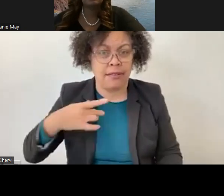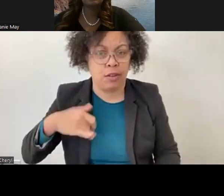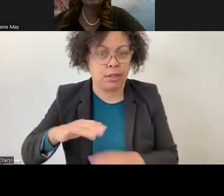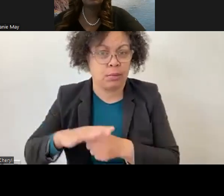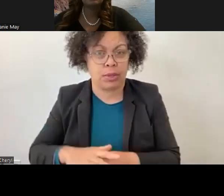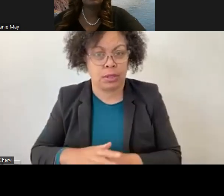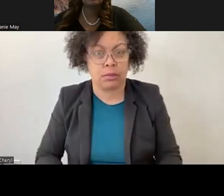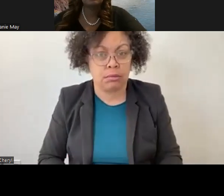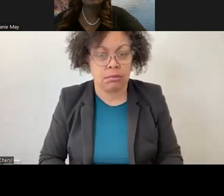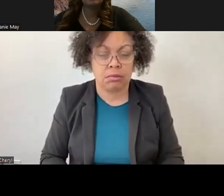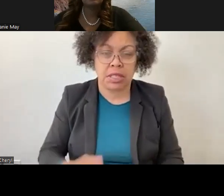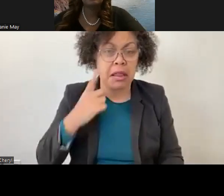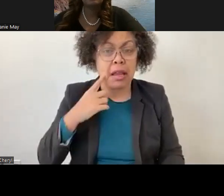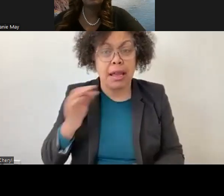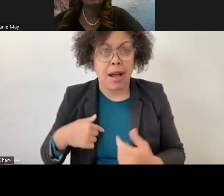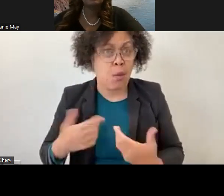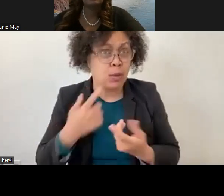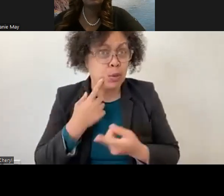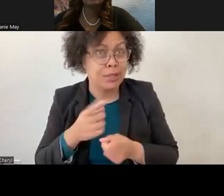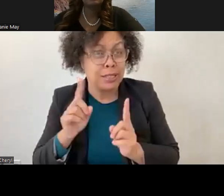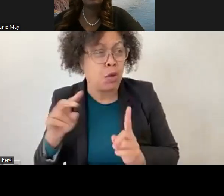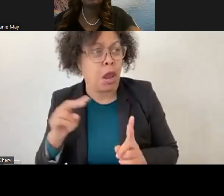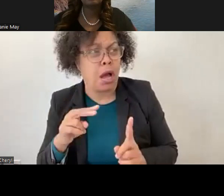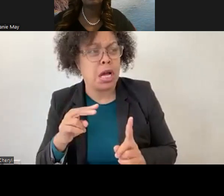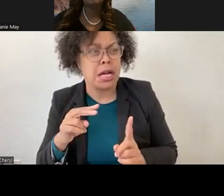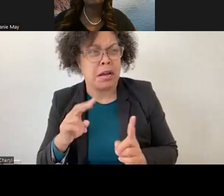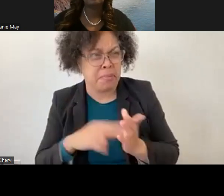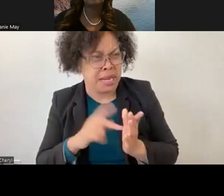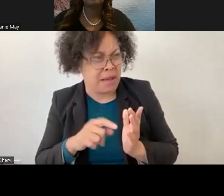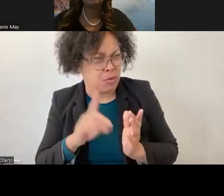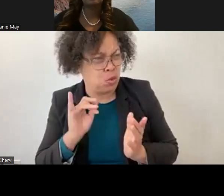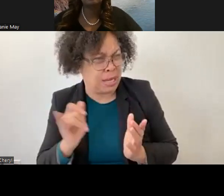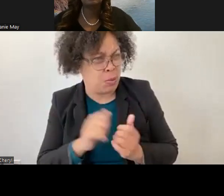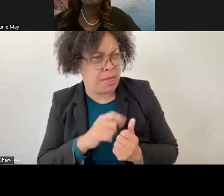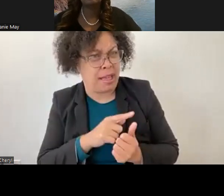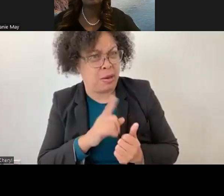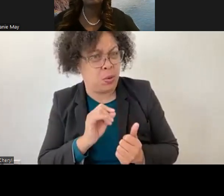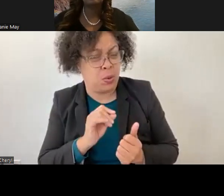doing. And so right now, the things that they're thinking about, can I start a family